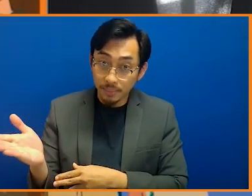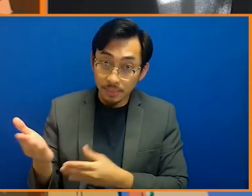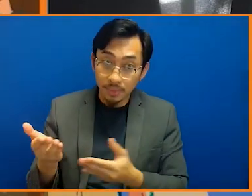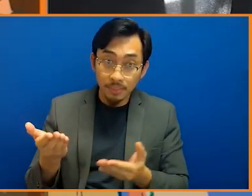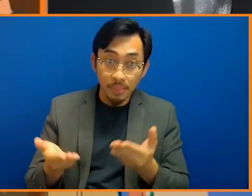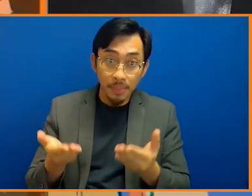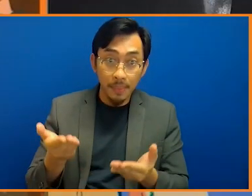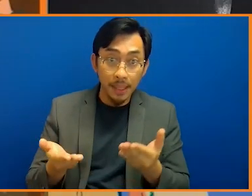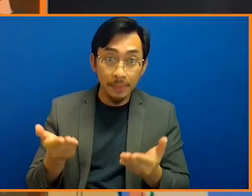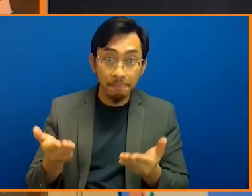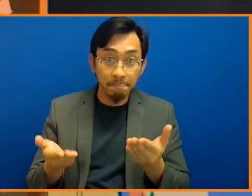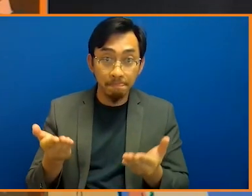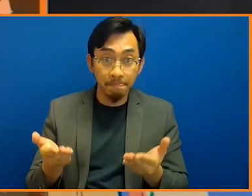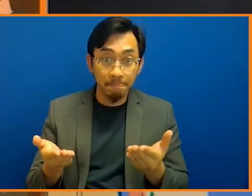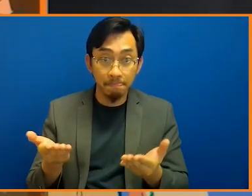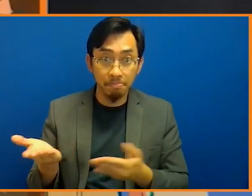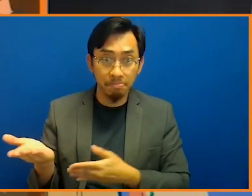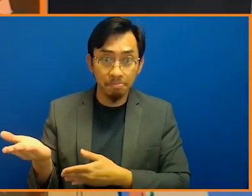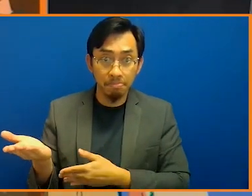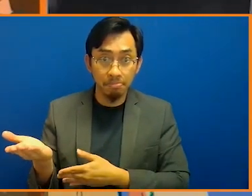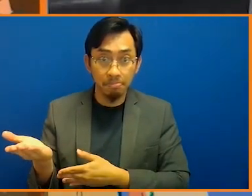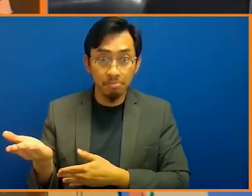Haikal Azharidi probably to